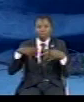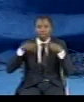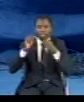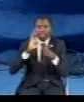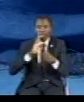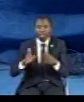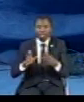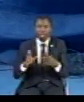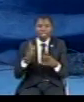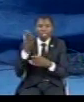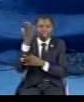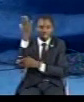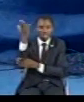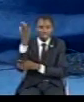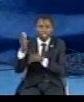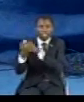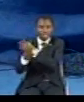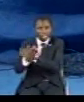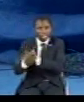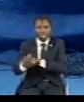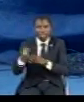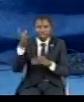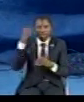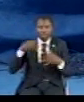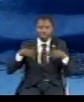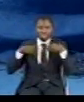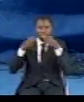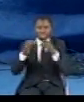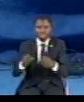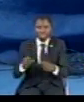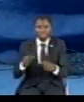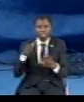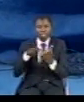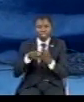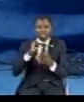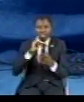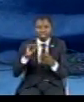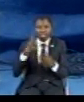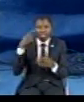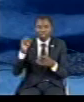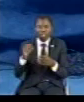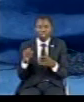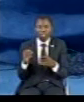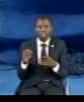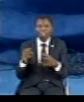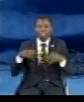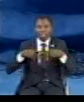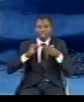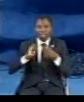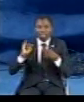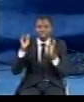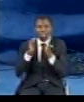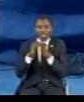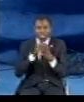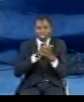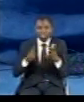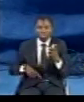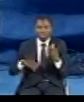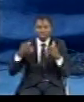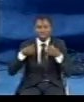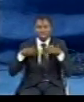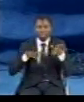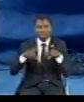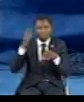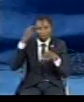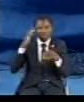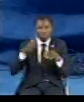was healed. Yes, it is. This is the healness that God have done for my mother. Amen. And this is the testimony she was